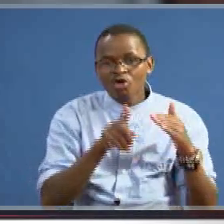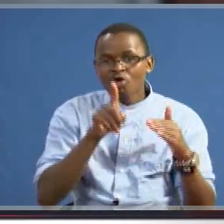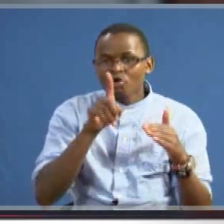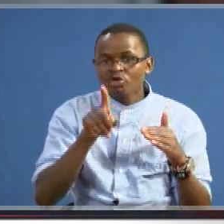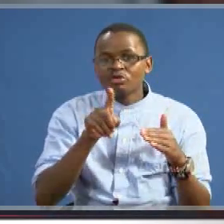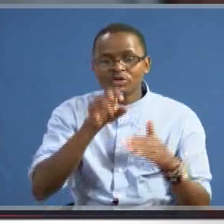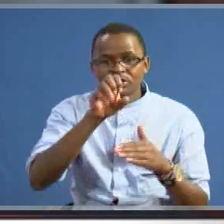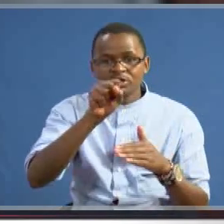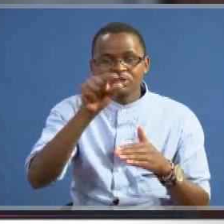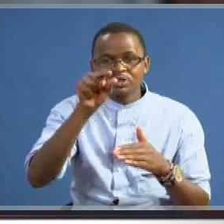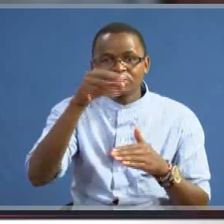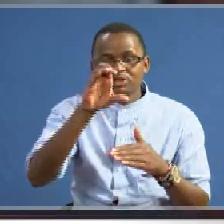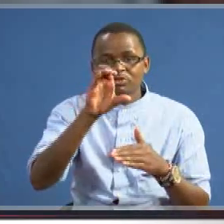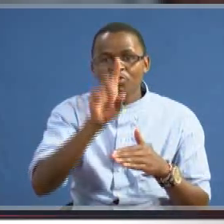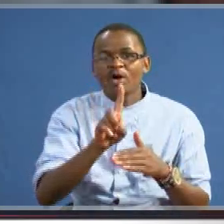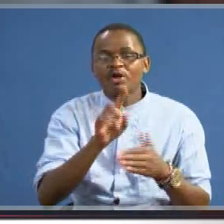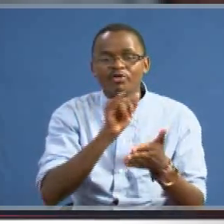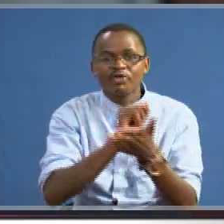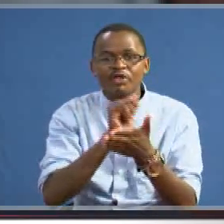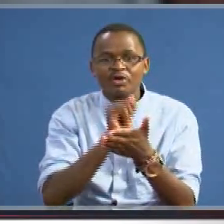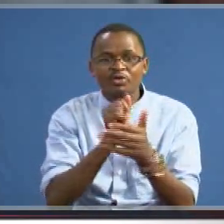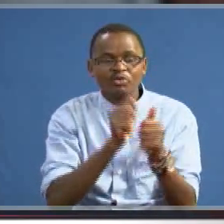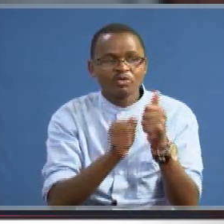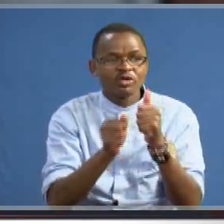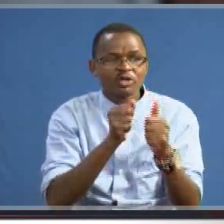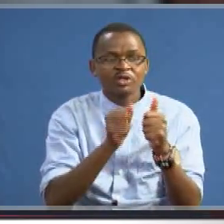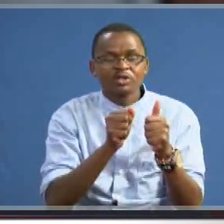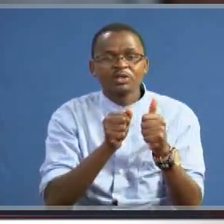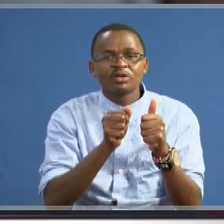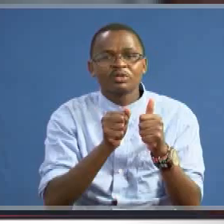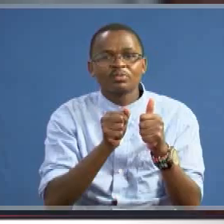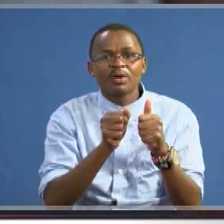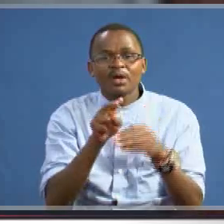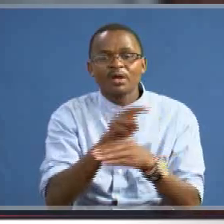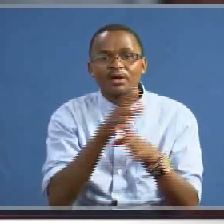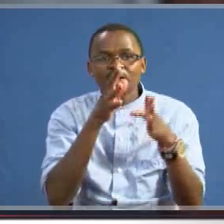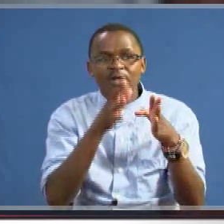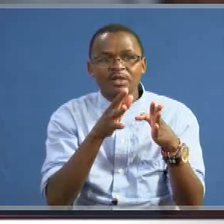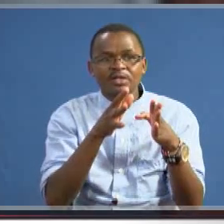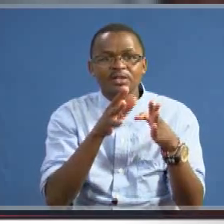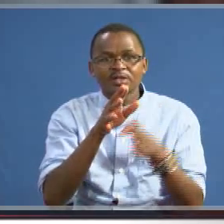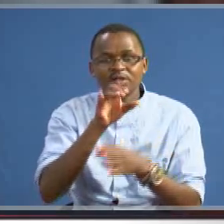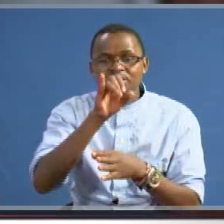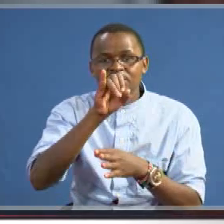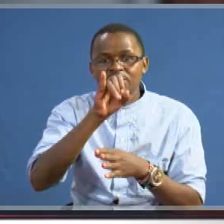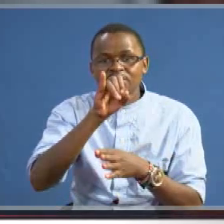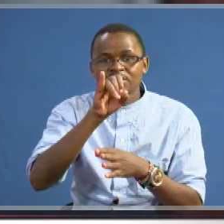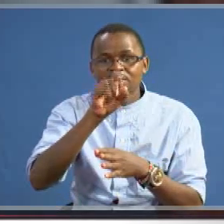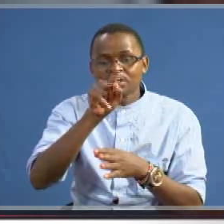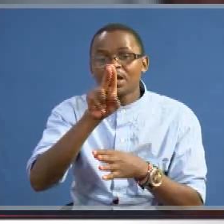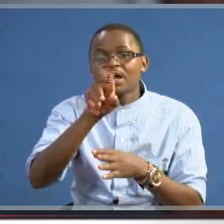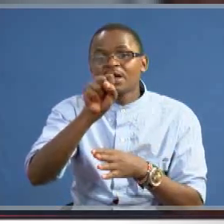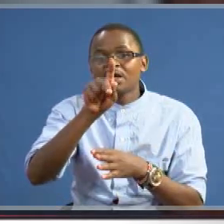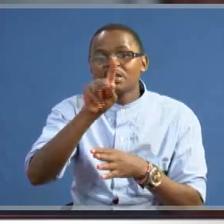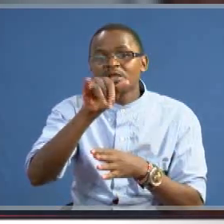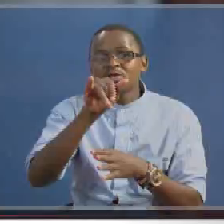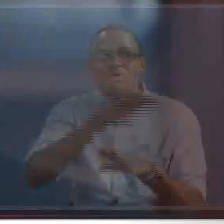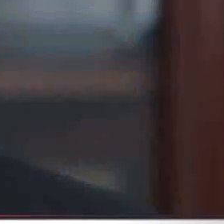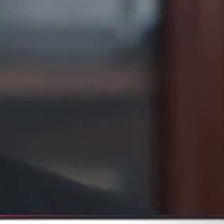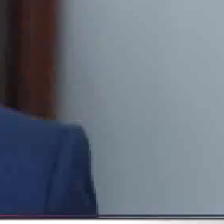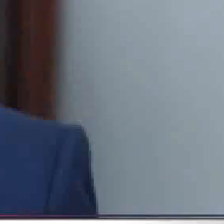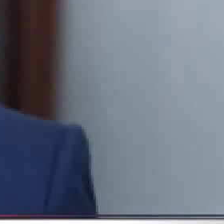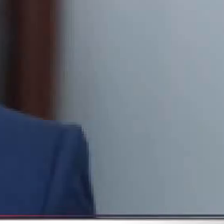FMC geez one of that which is most recognized by consumers is tuskys the home of all of these